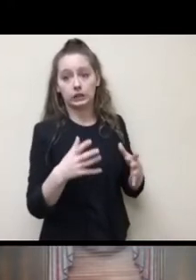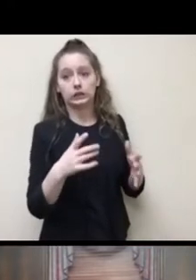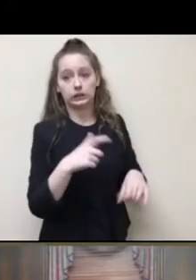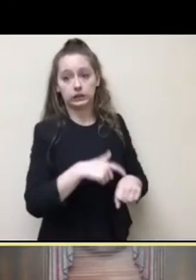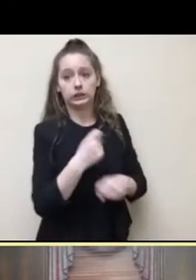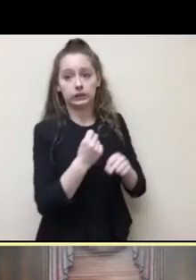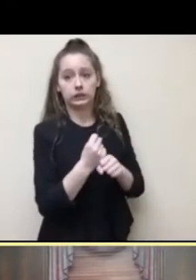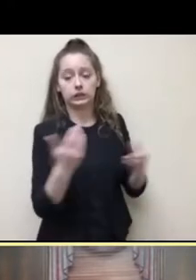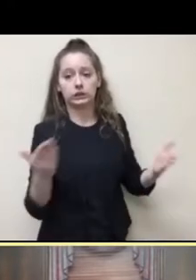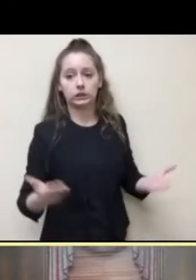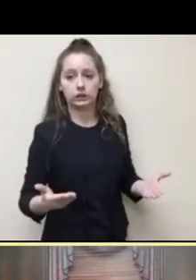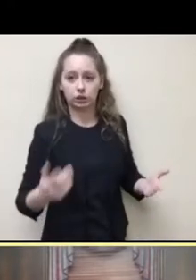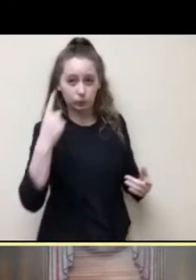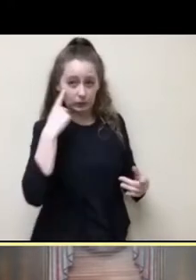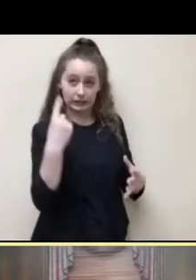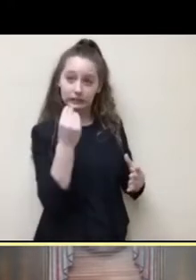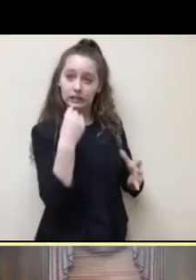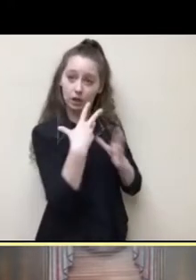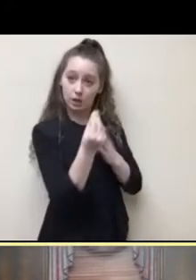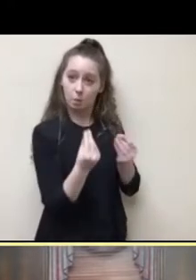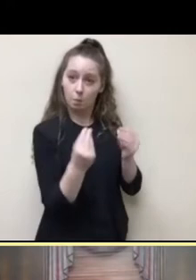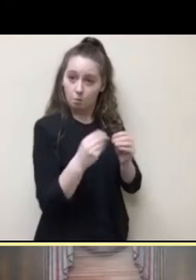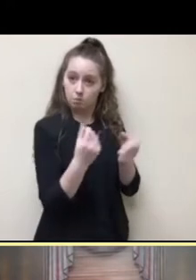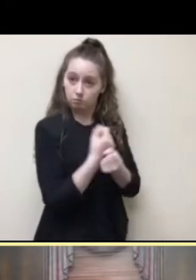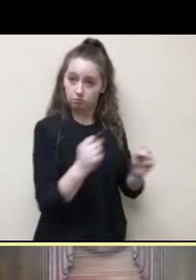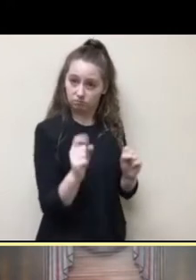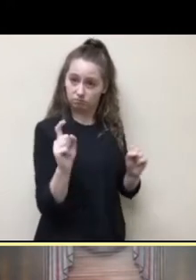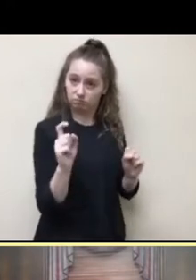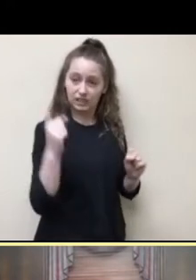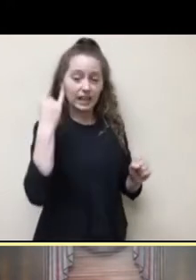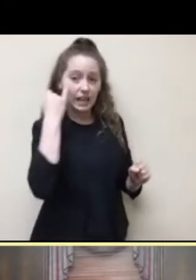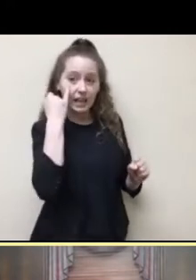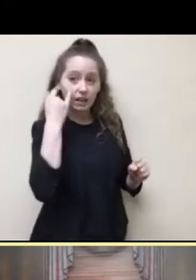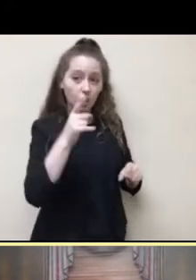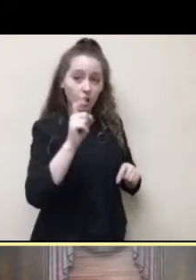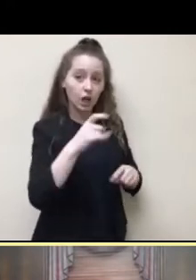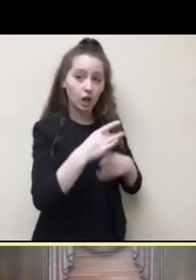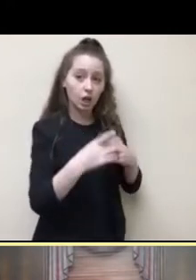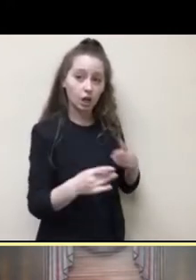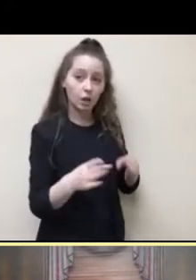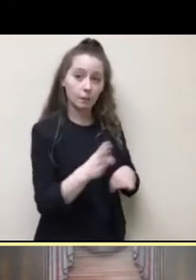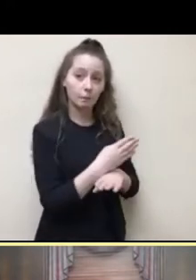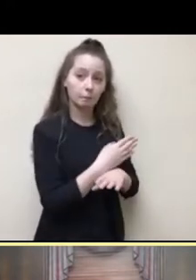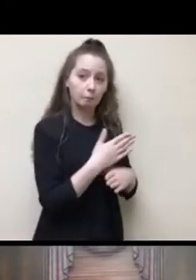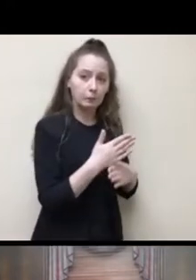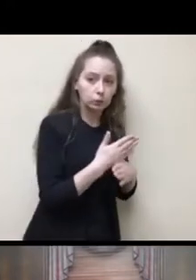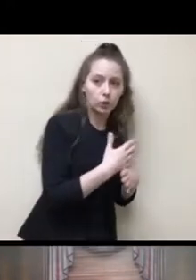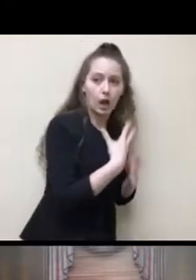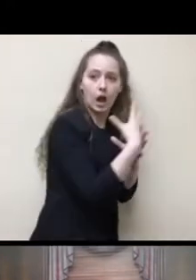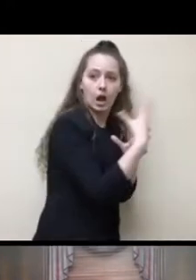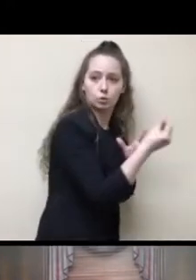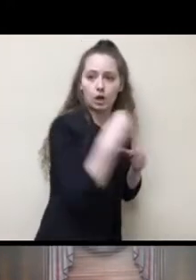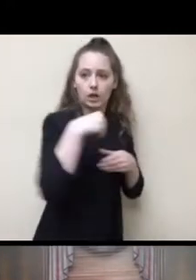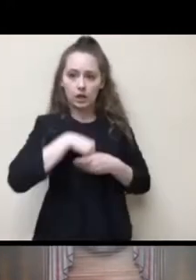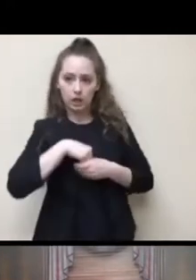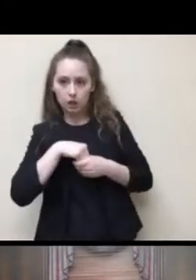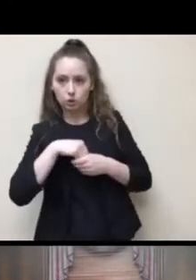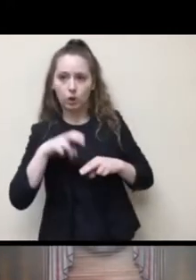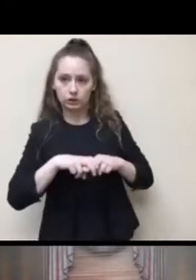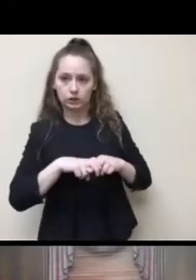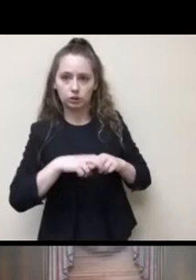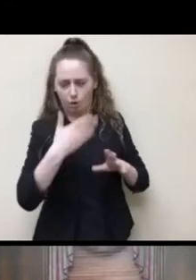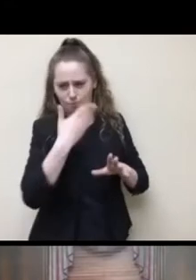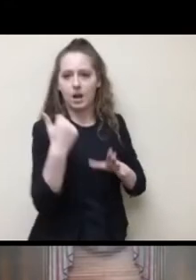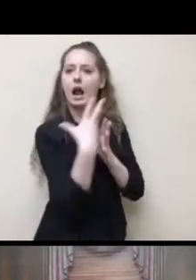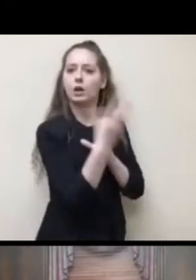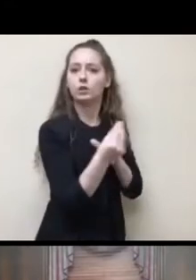eating outside, you're safer? I mean, if you had a choice between outdoor and indoor seating, you're way better off outdoor, right? Absolutely. Yeah, absolutely. As long as you're not packed